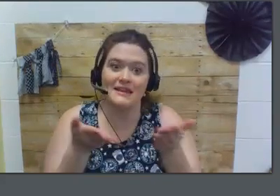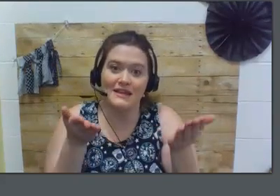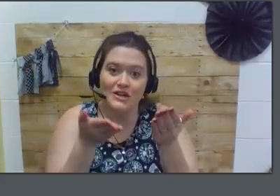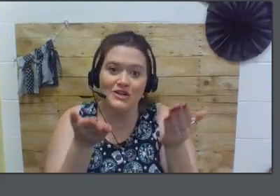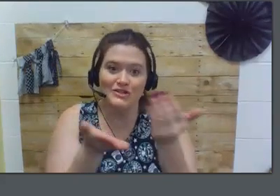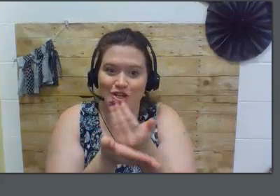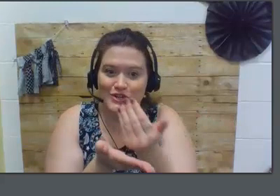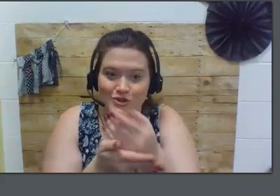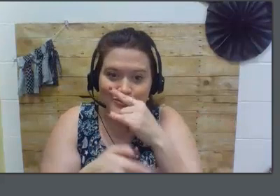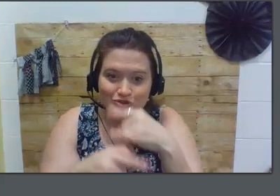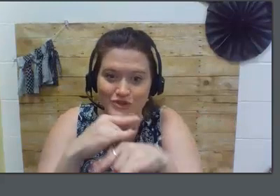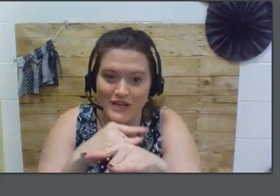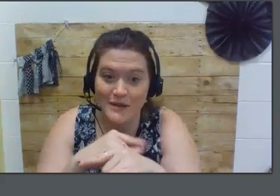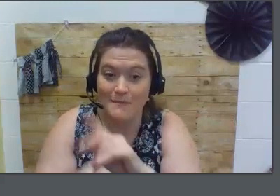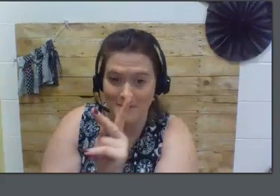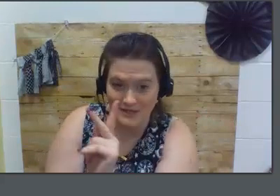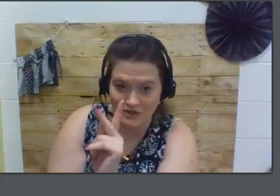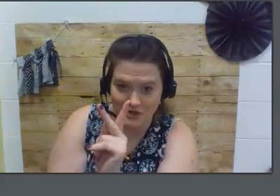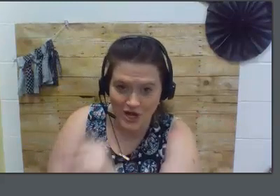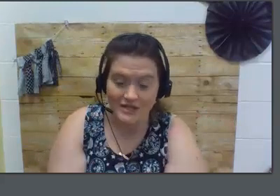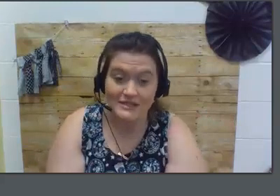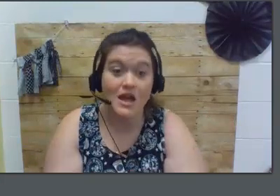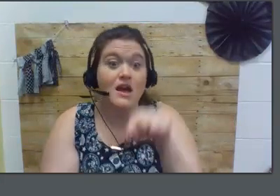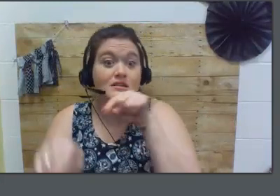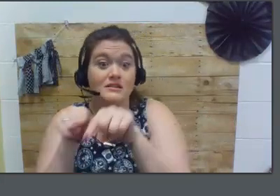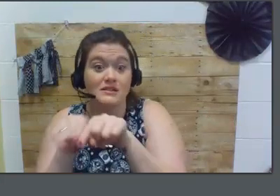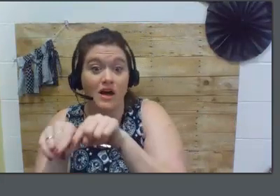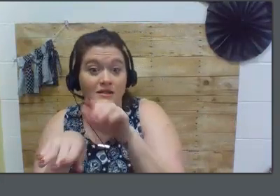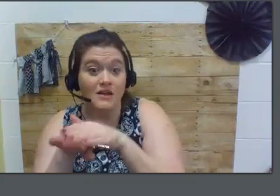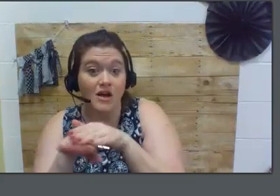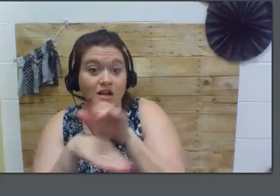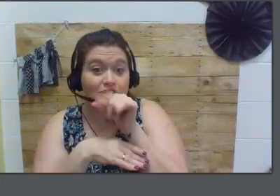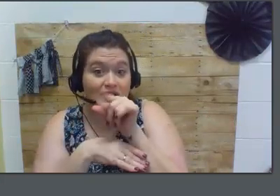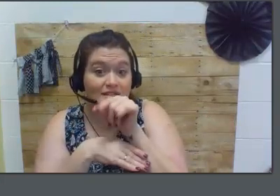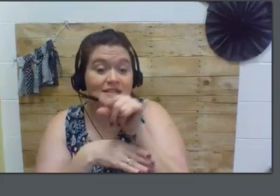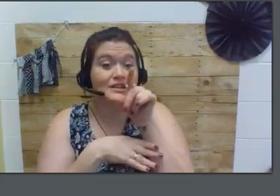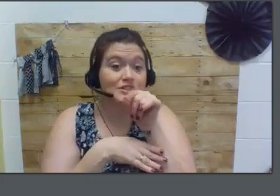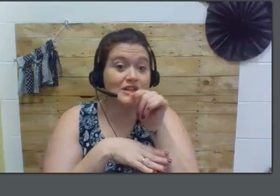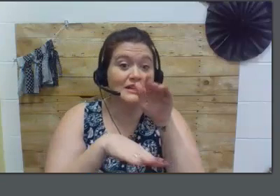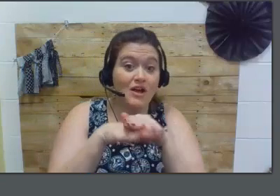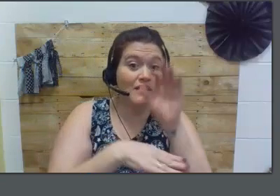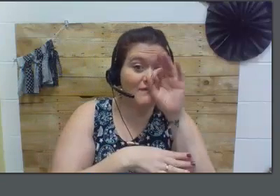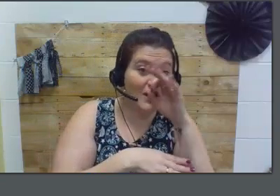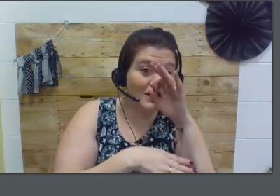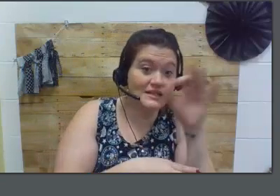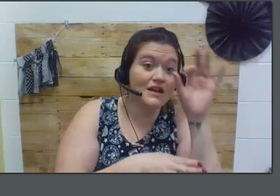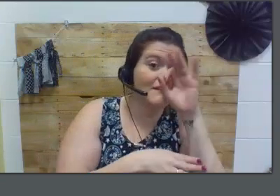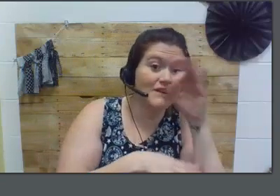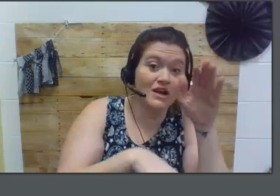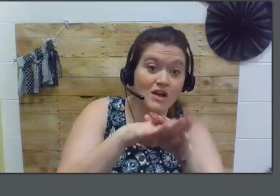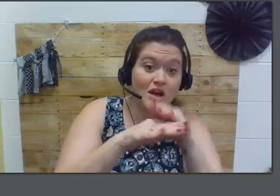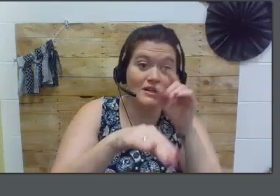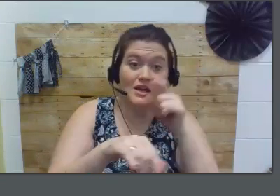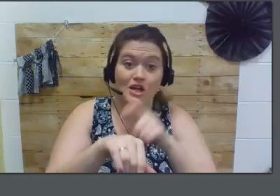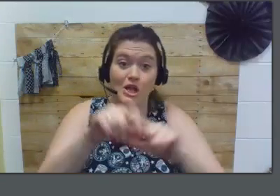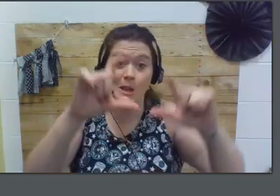And here's a new trick, Mr. Knox. Socks on chicks, chicks on fox,